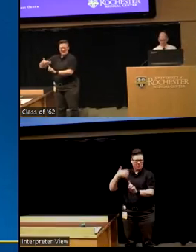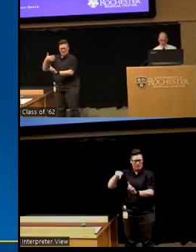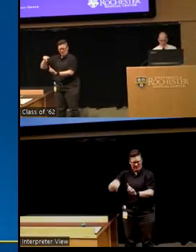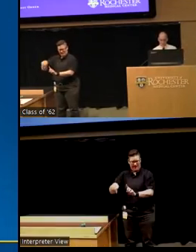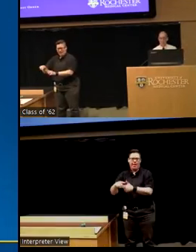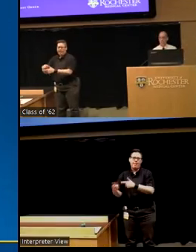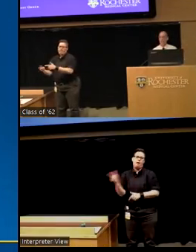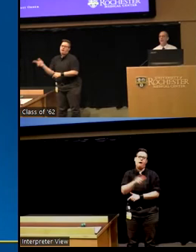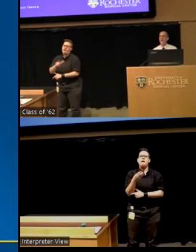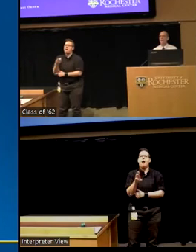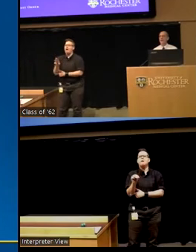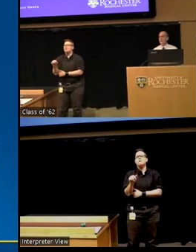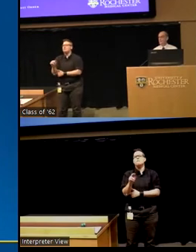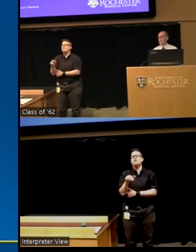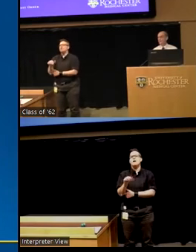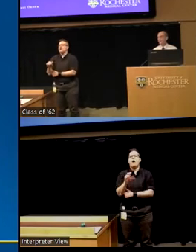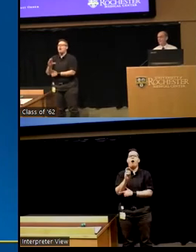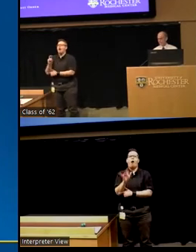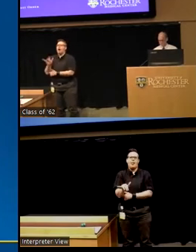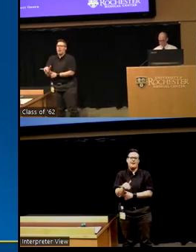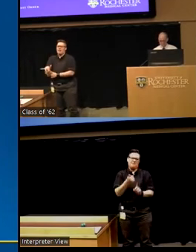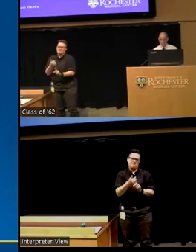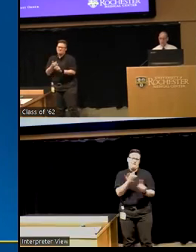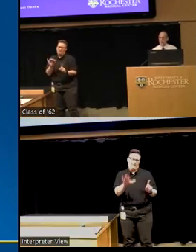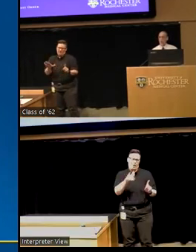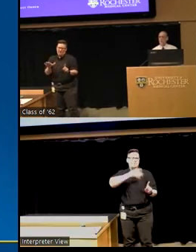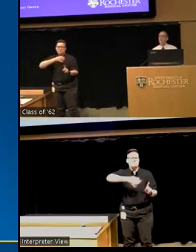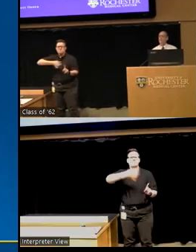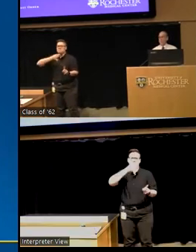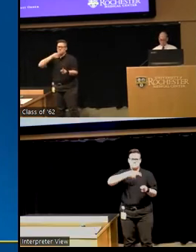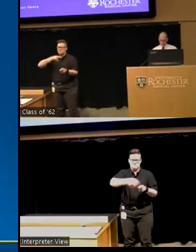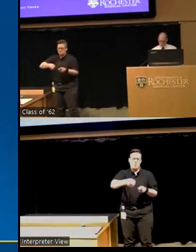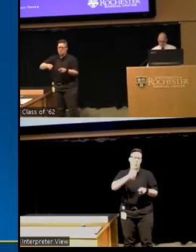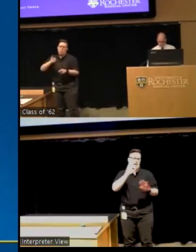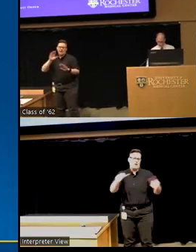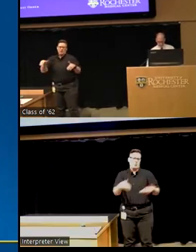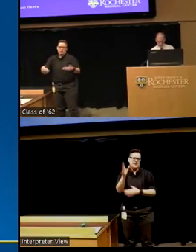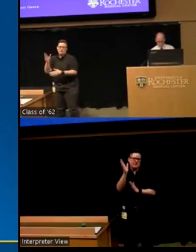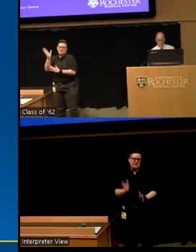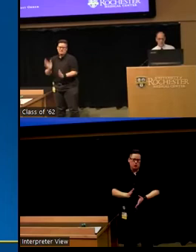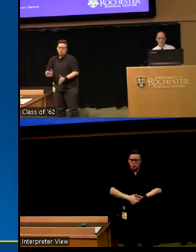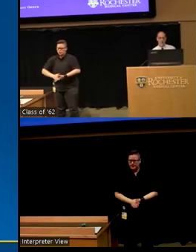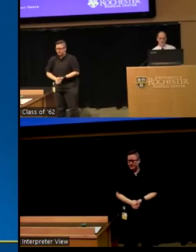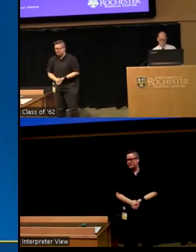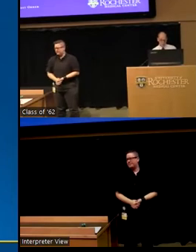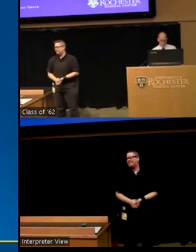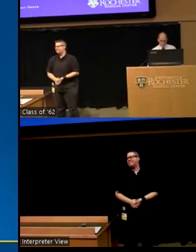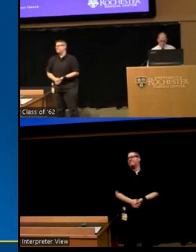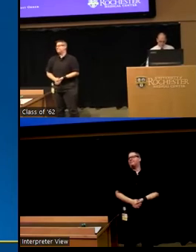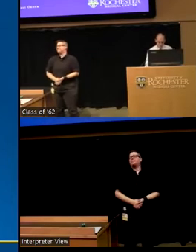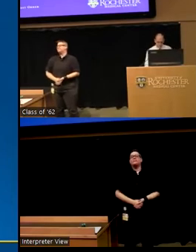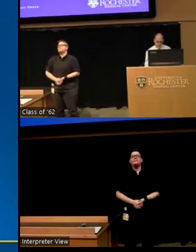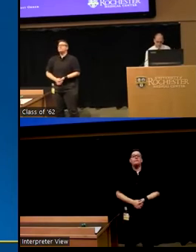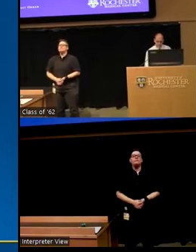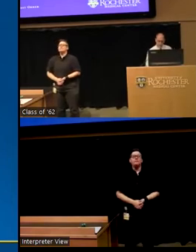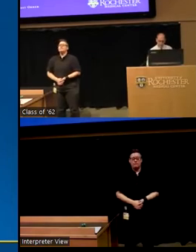Conley, one of our faculty who's an expert in FND, to introduce our speaker today. So